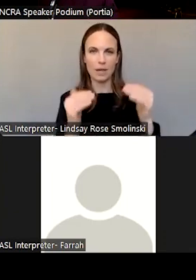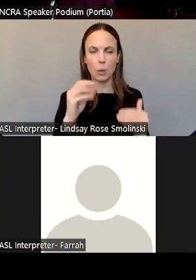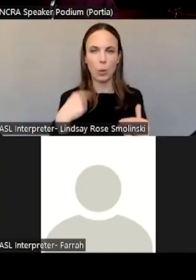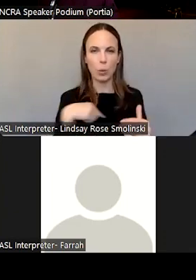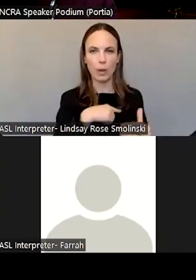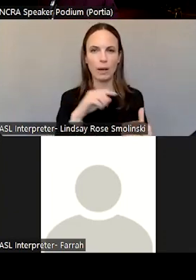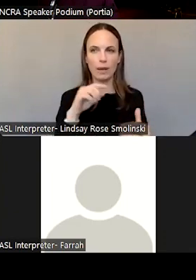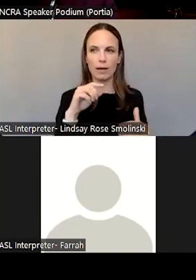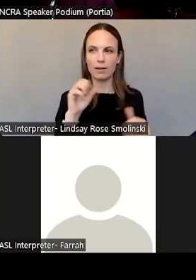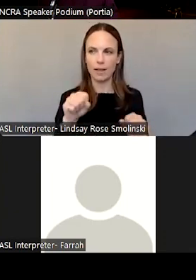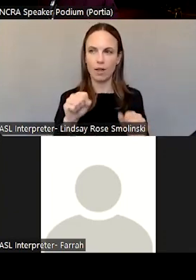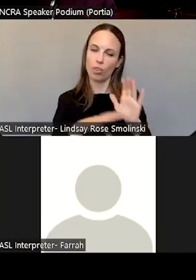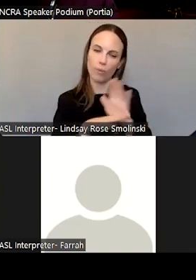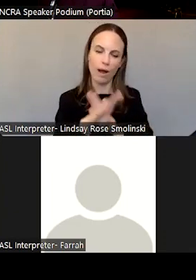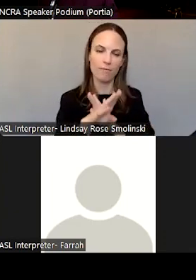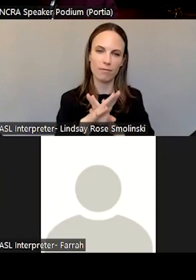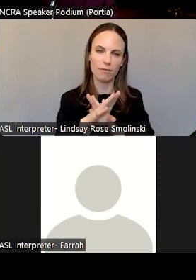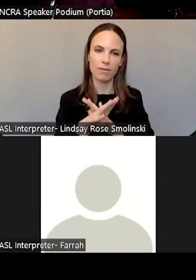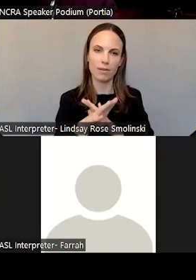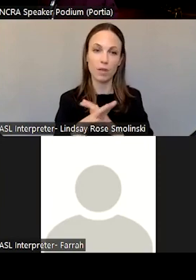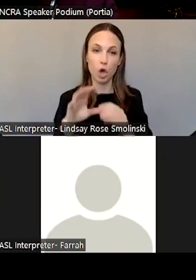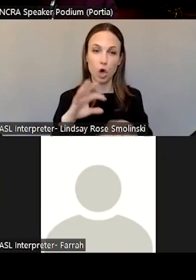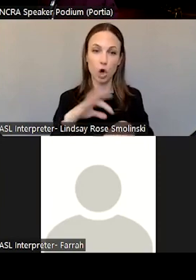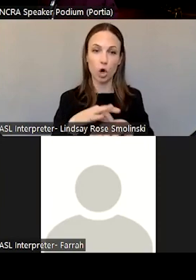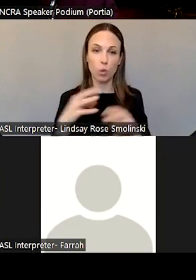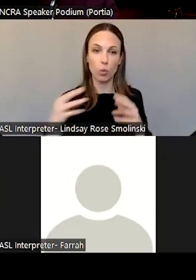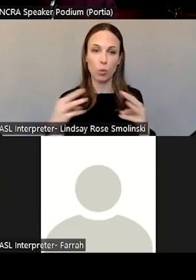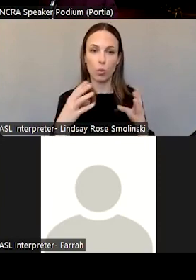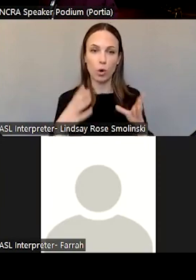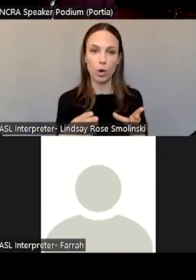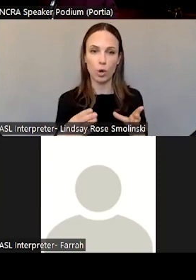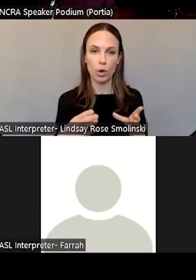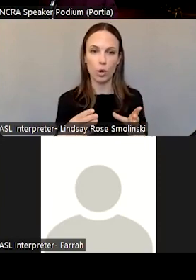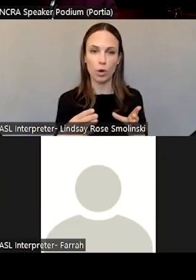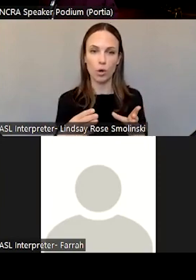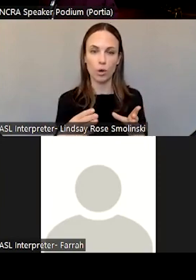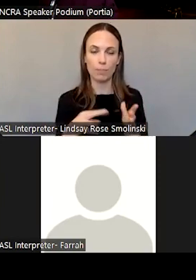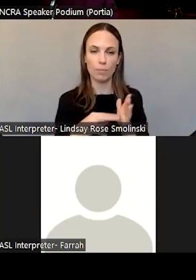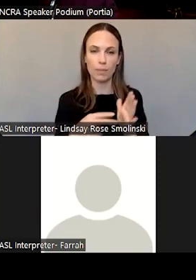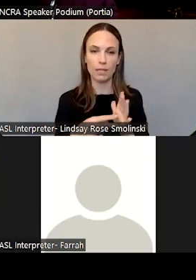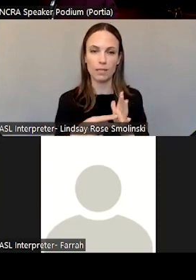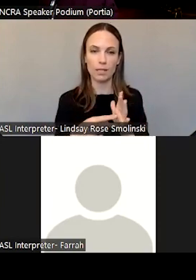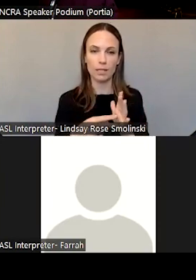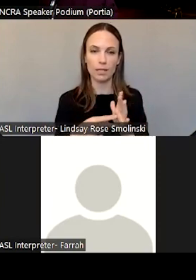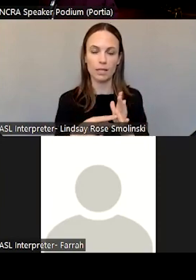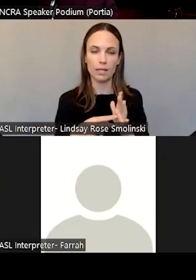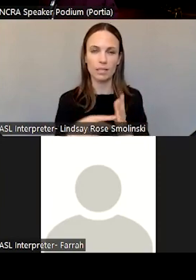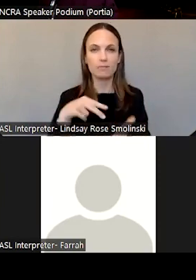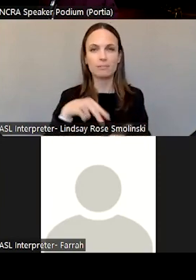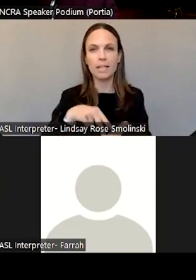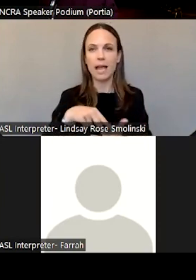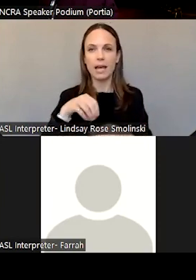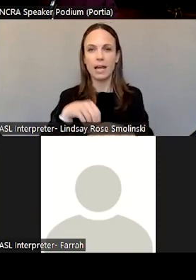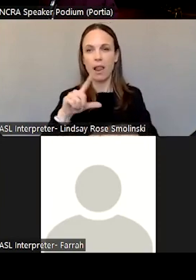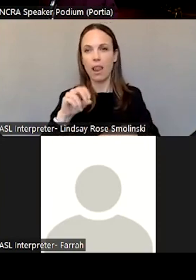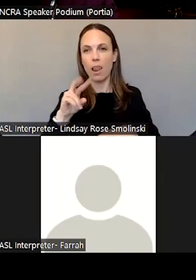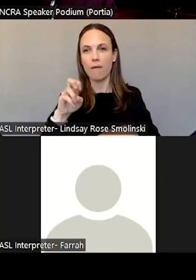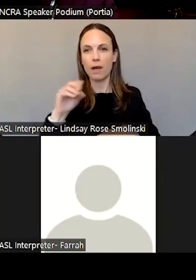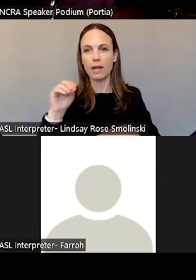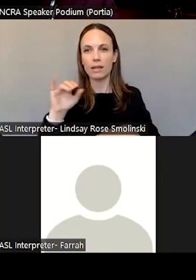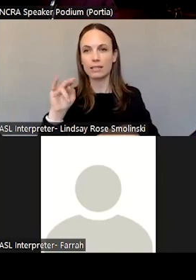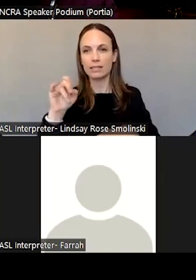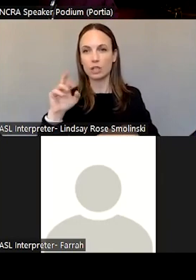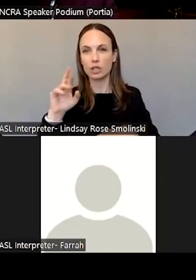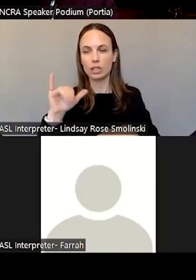also thrive. To be an Earth warrior means to stand in love and integrity and